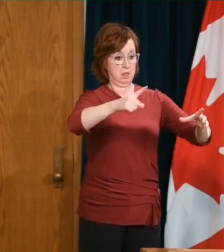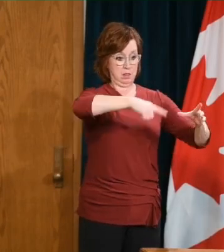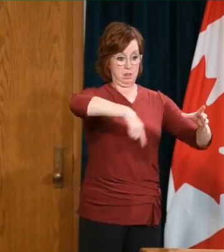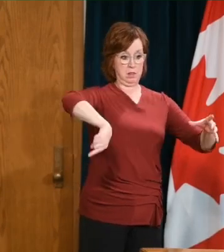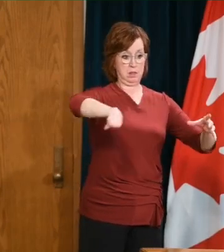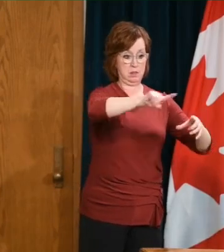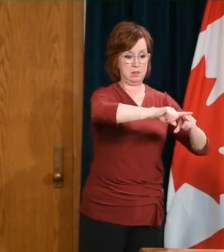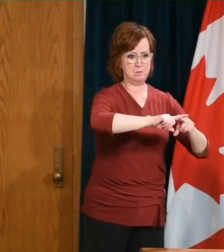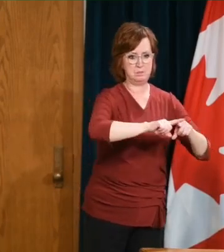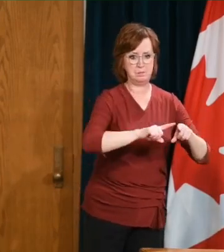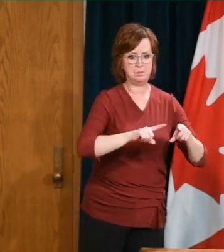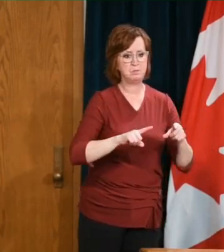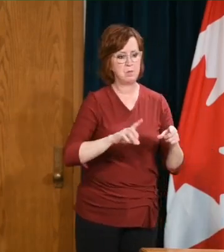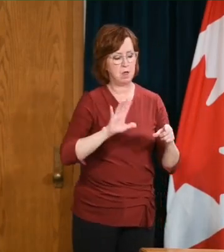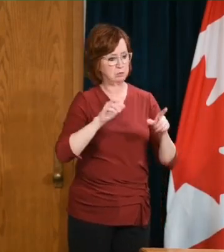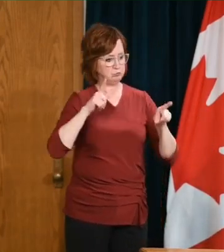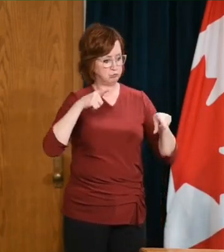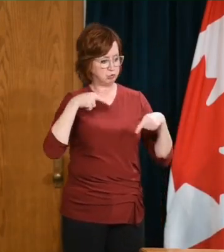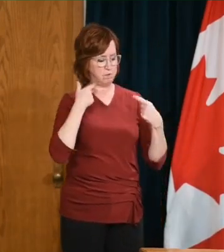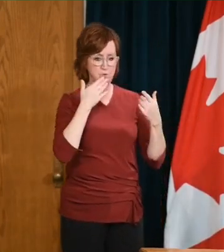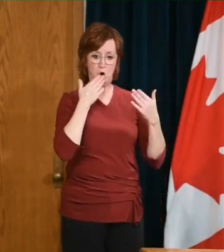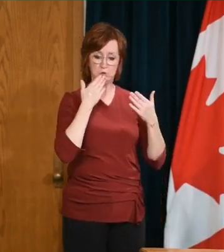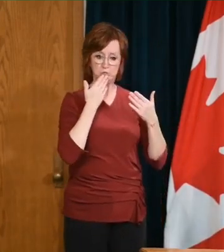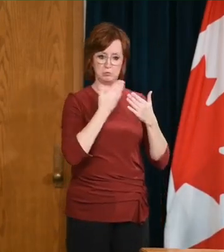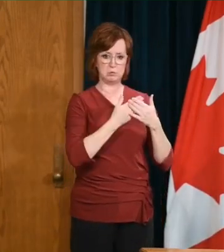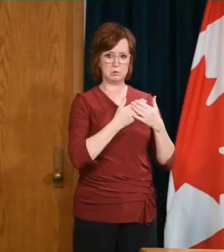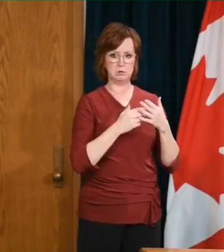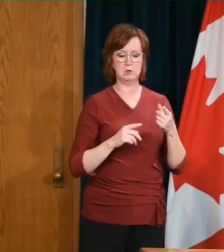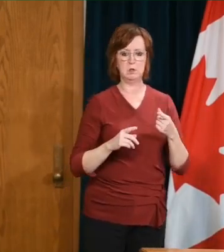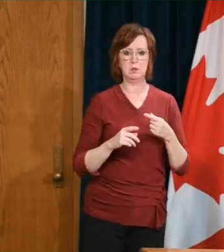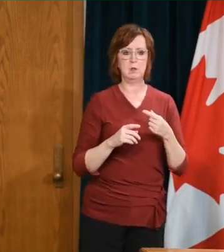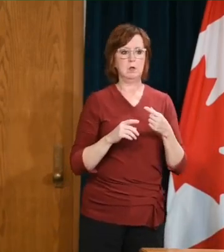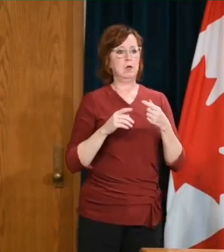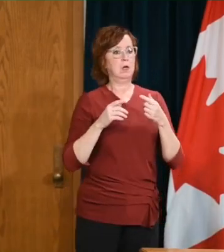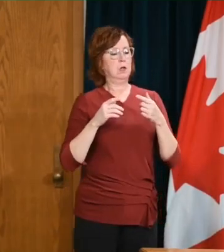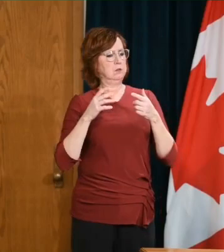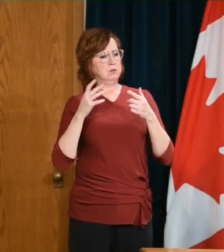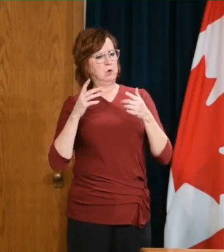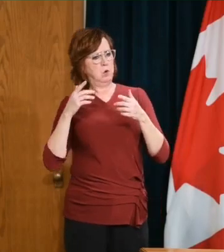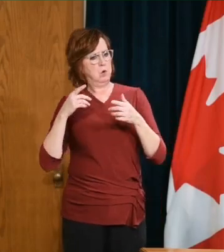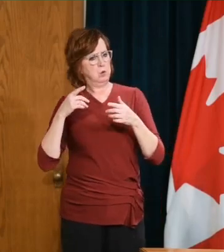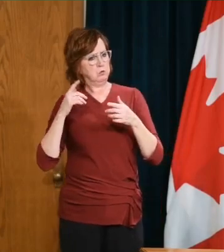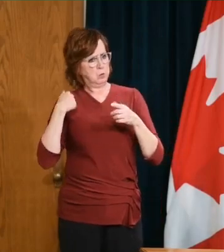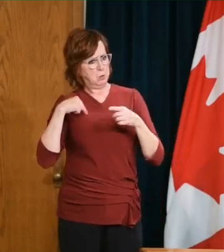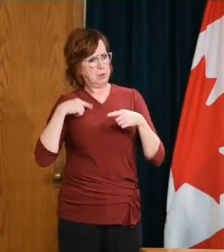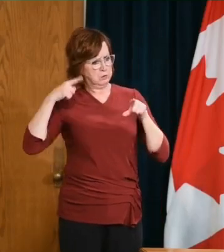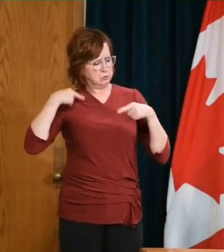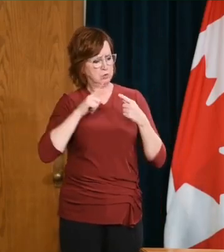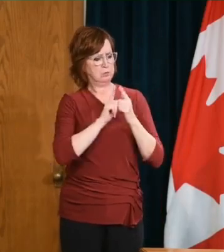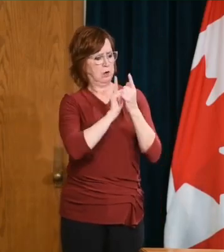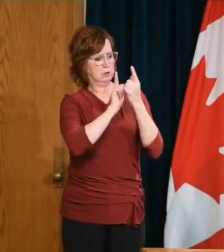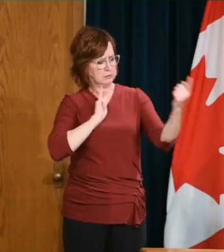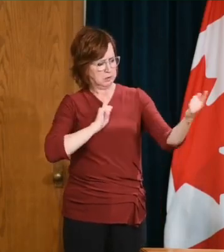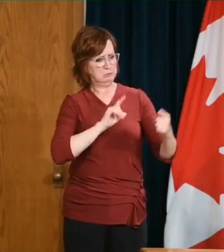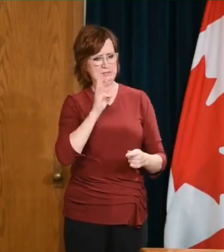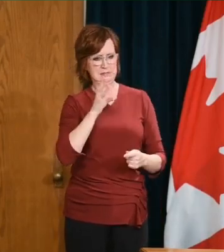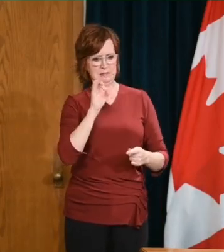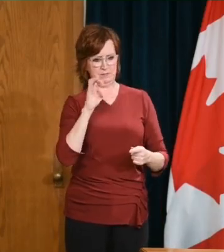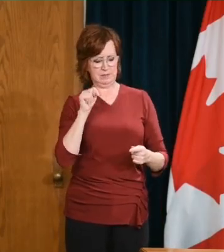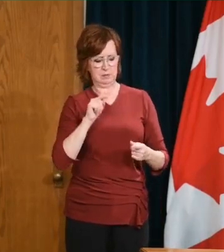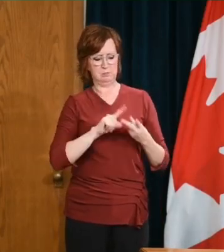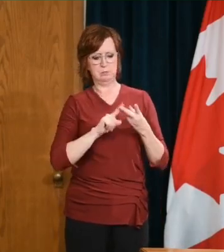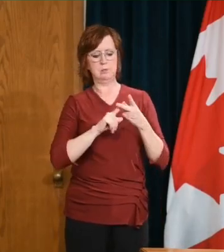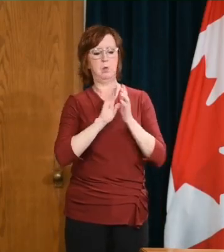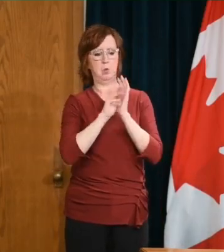protects us from each other. Physical distancing, 6-foot separation, hand washing before and after going